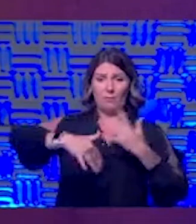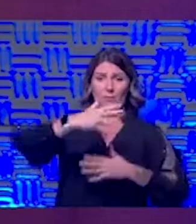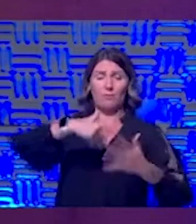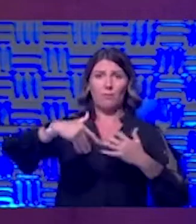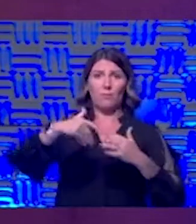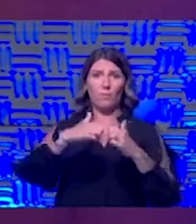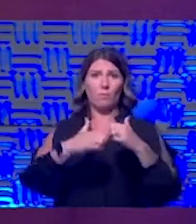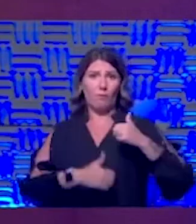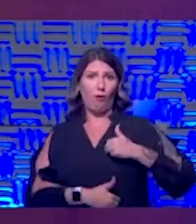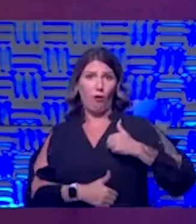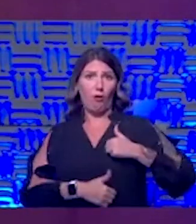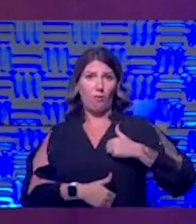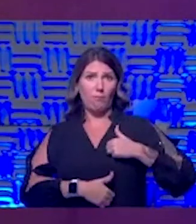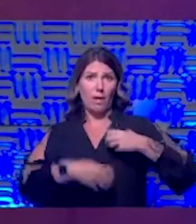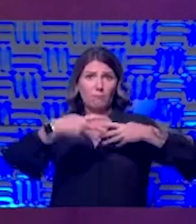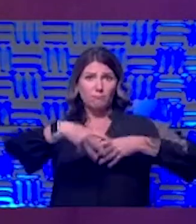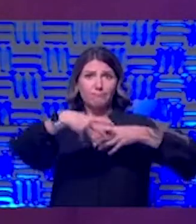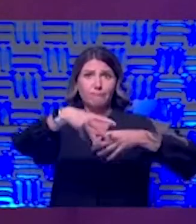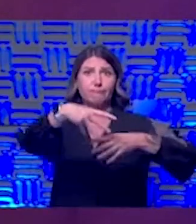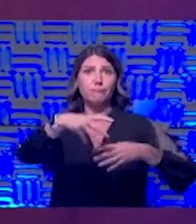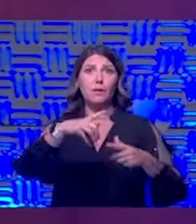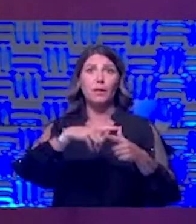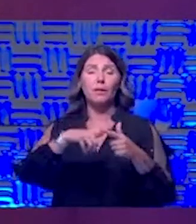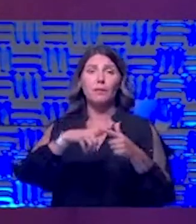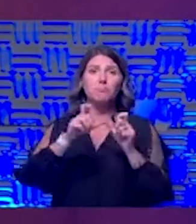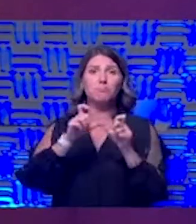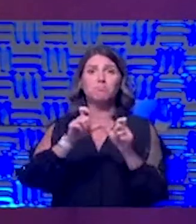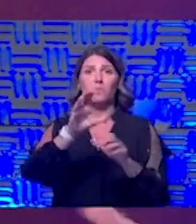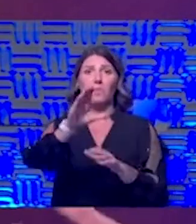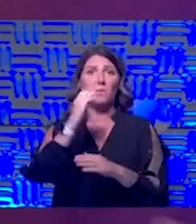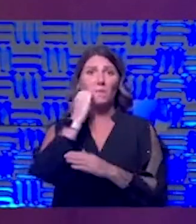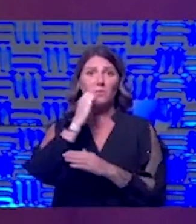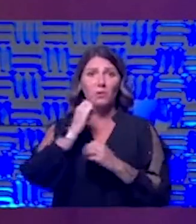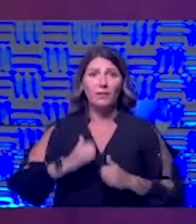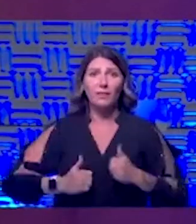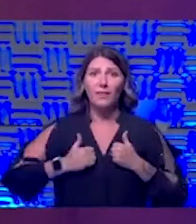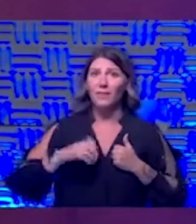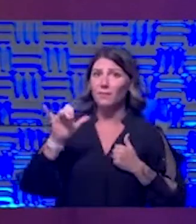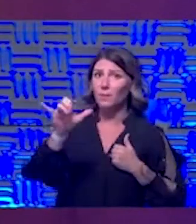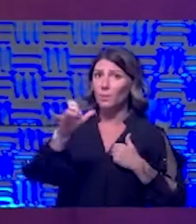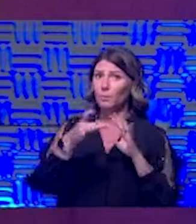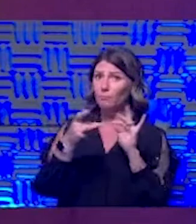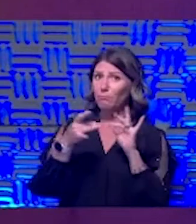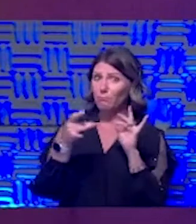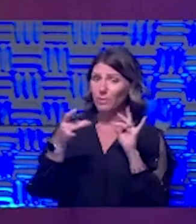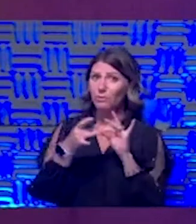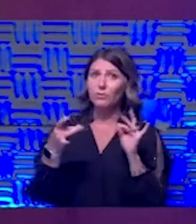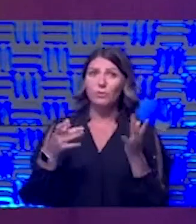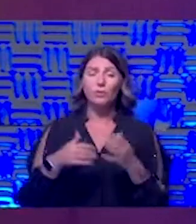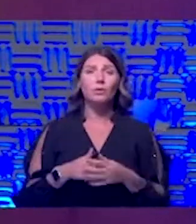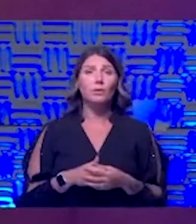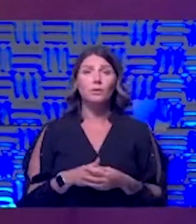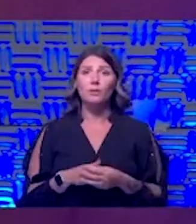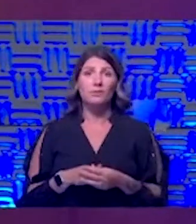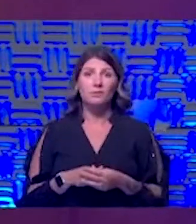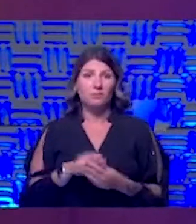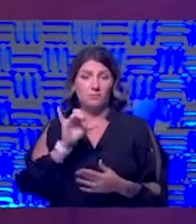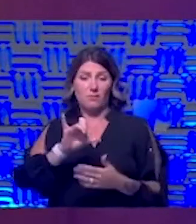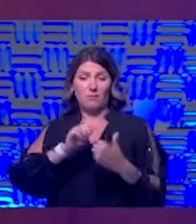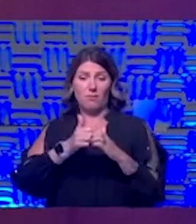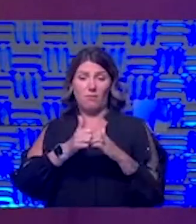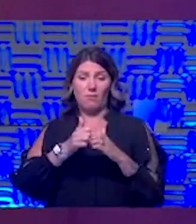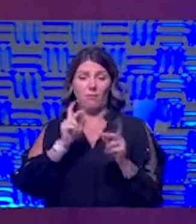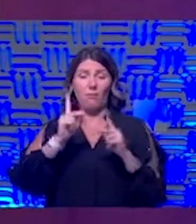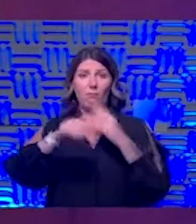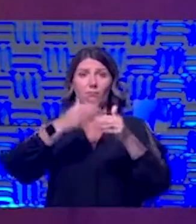army in there and them going about their daily lives, as you were kind of talking about it, that's how people